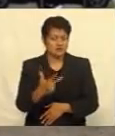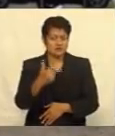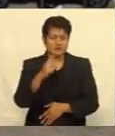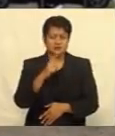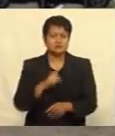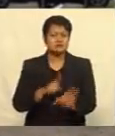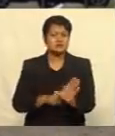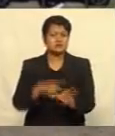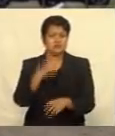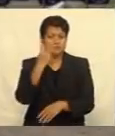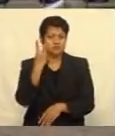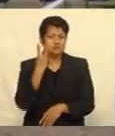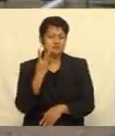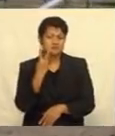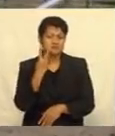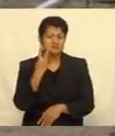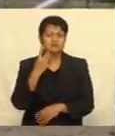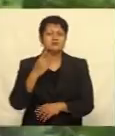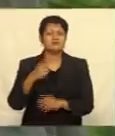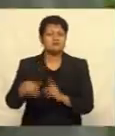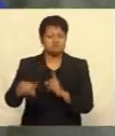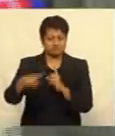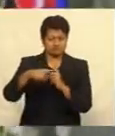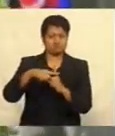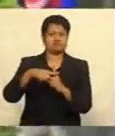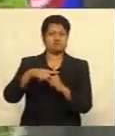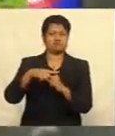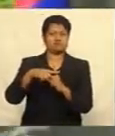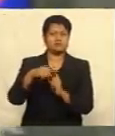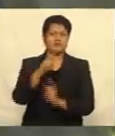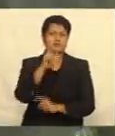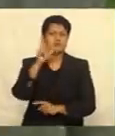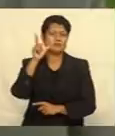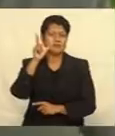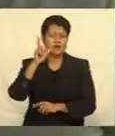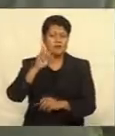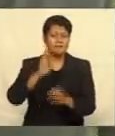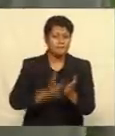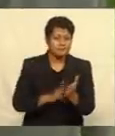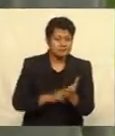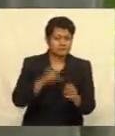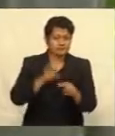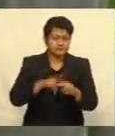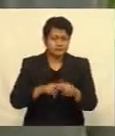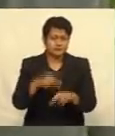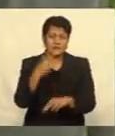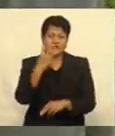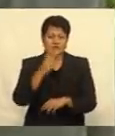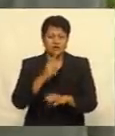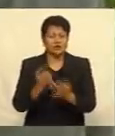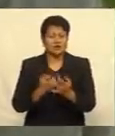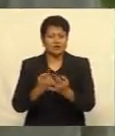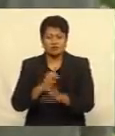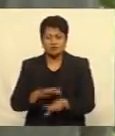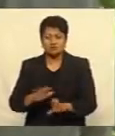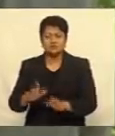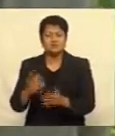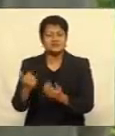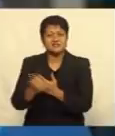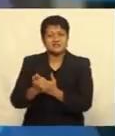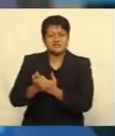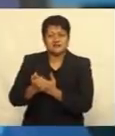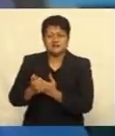yesterday. The ministry confirms the 2, their mother, father and 3 other children have been safely transferred to the Navua